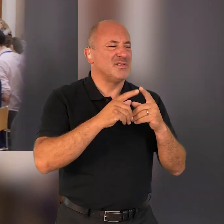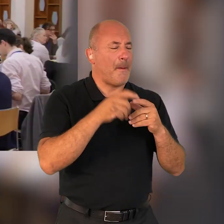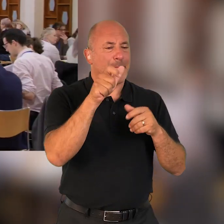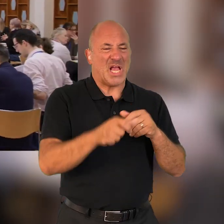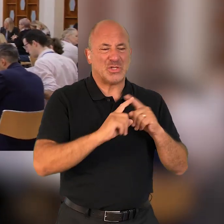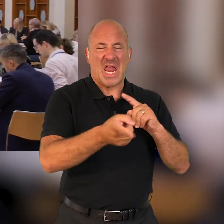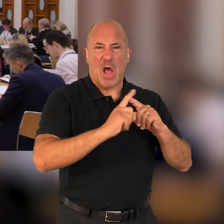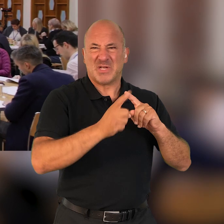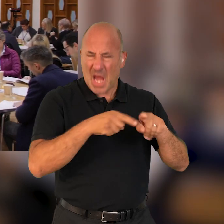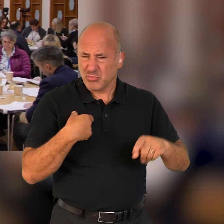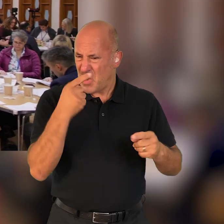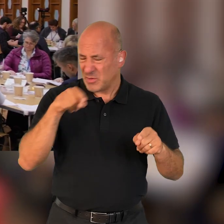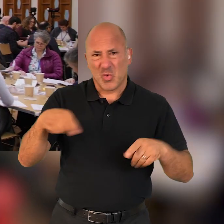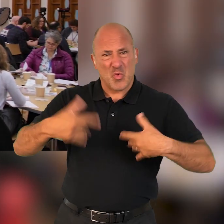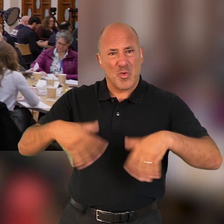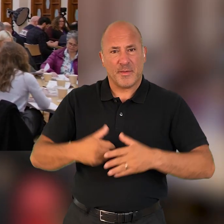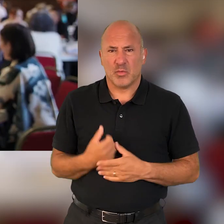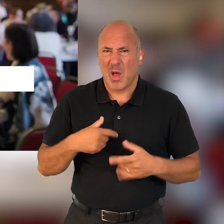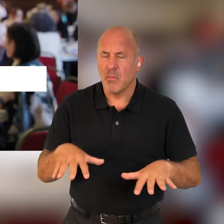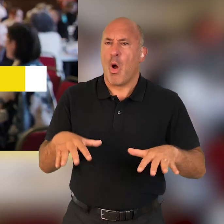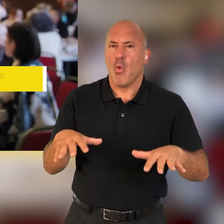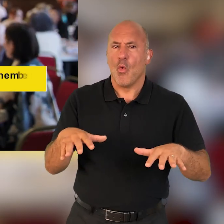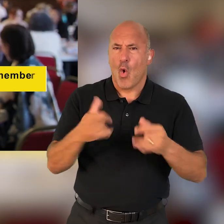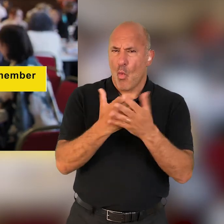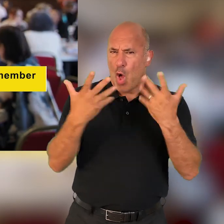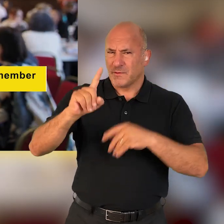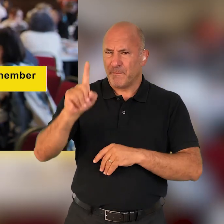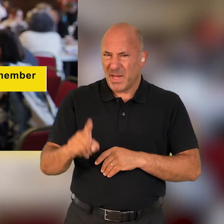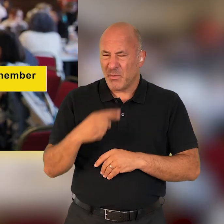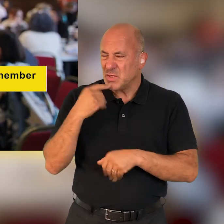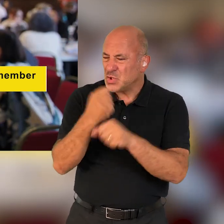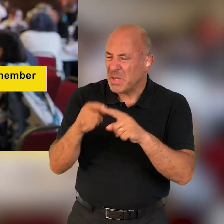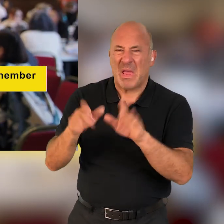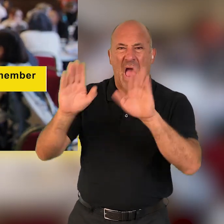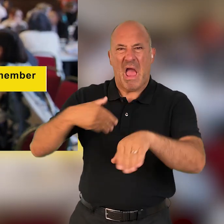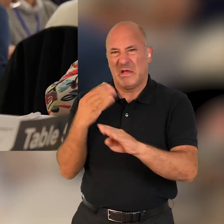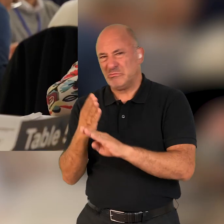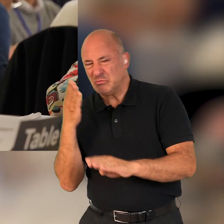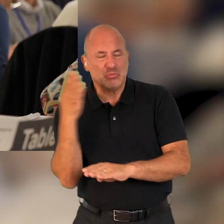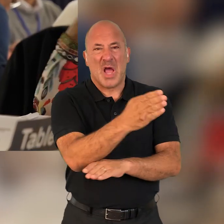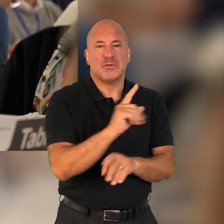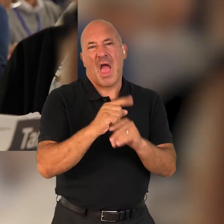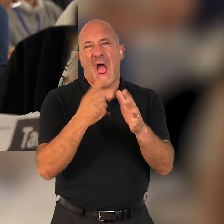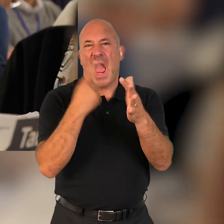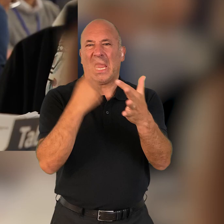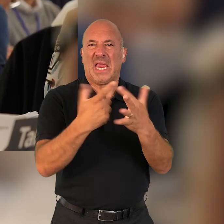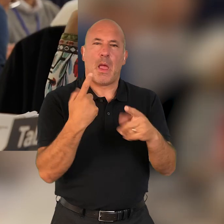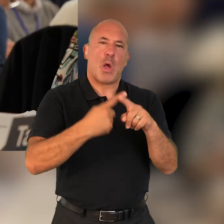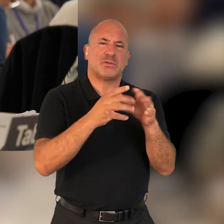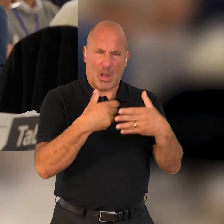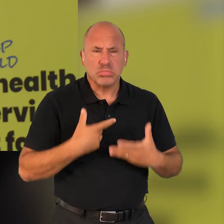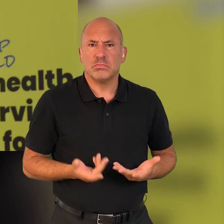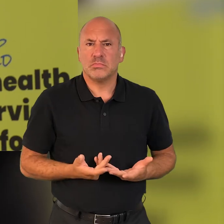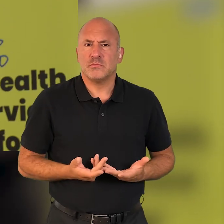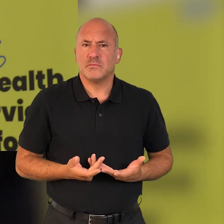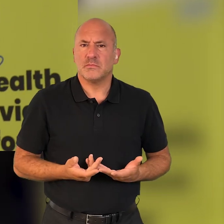the normal hospitals and the in and out patients. What kind of struck me was the number of people that will bypass